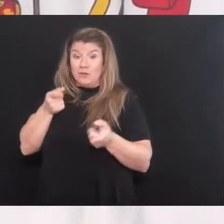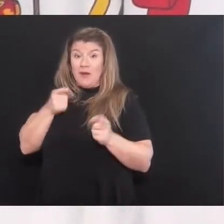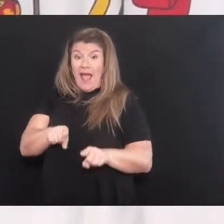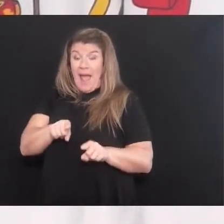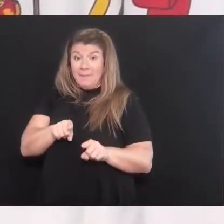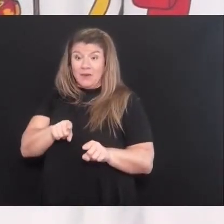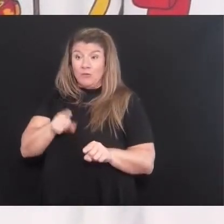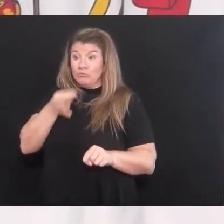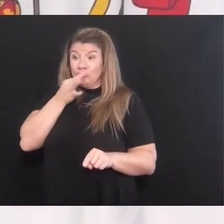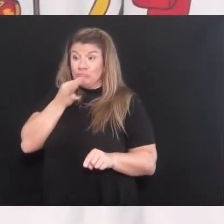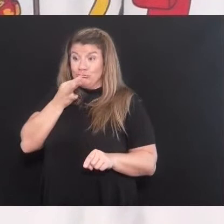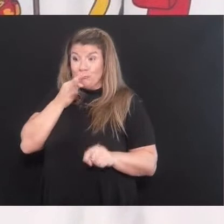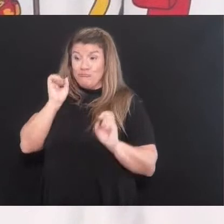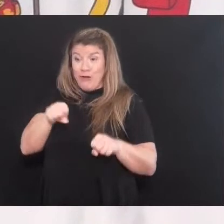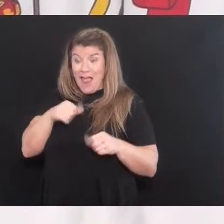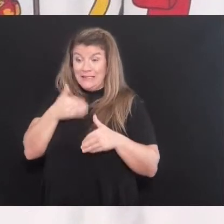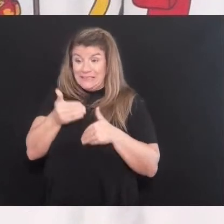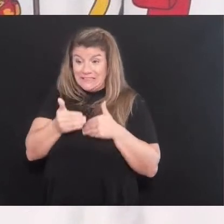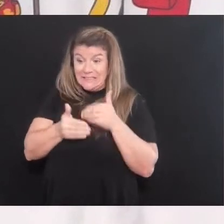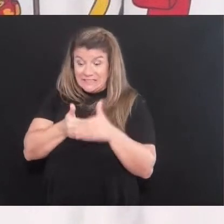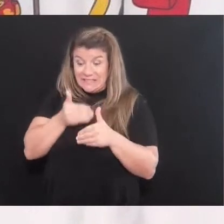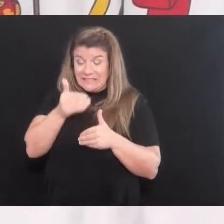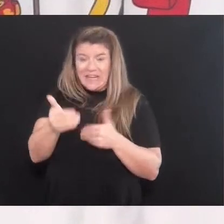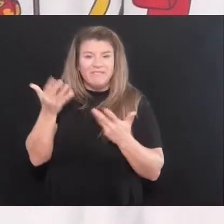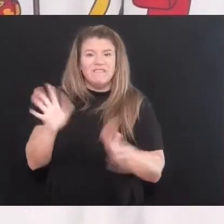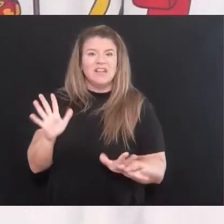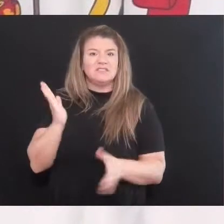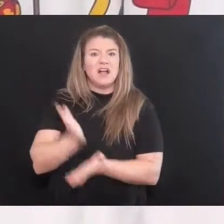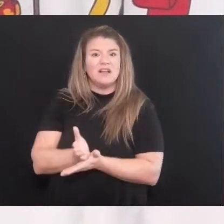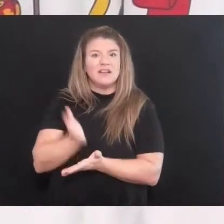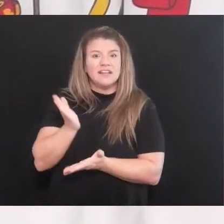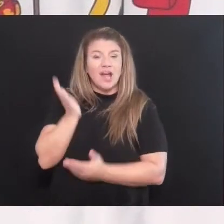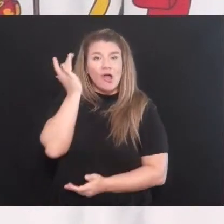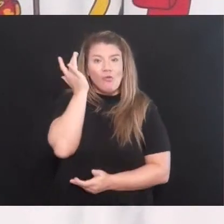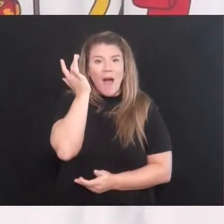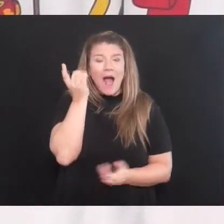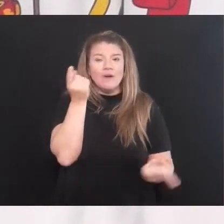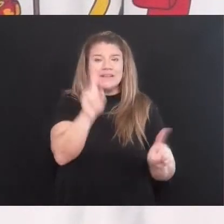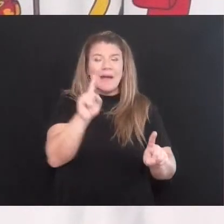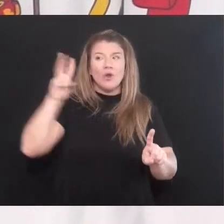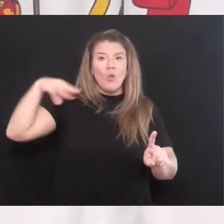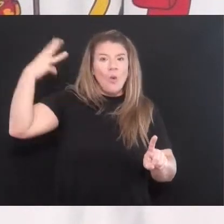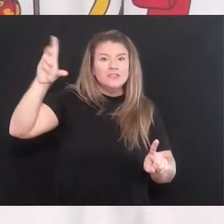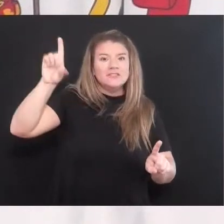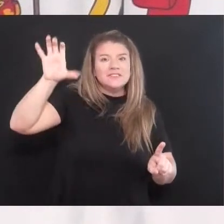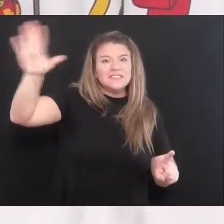of victory because of all the craziness that's going on in Washington,